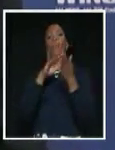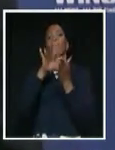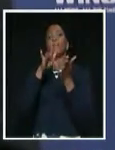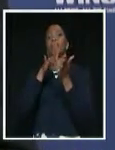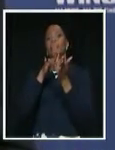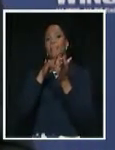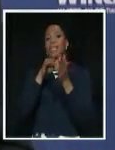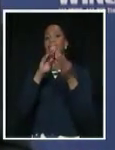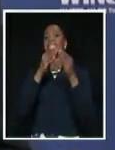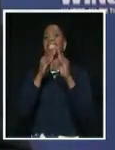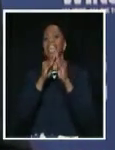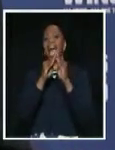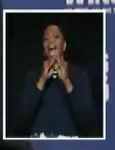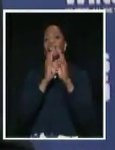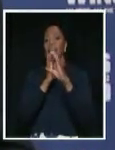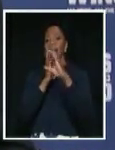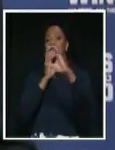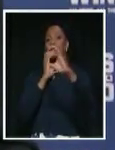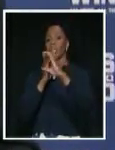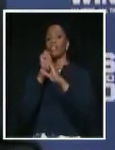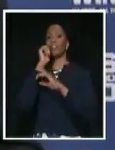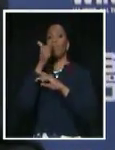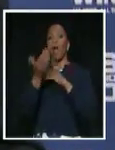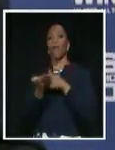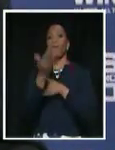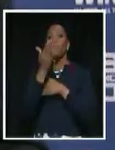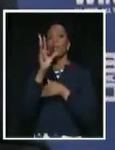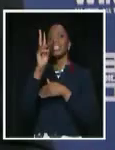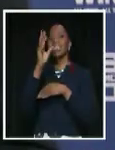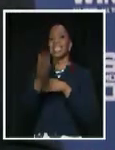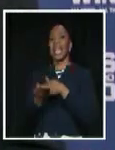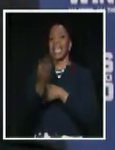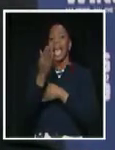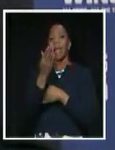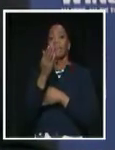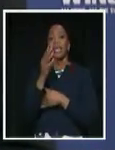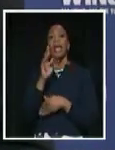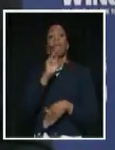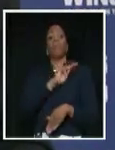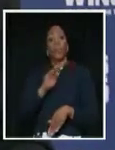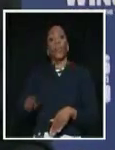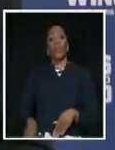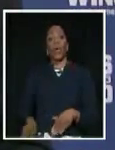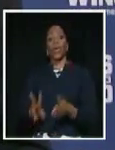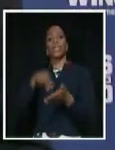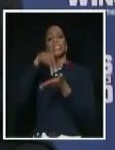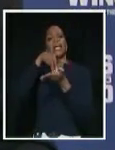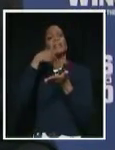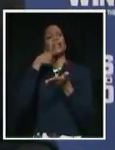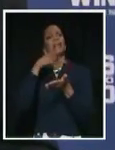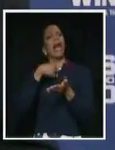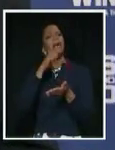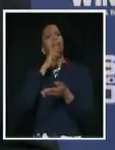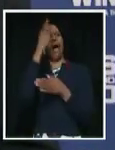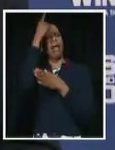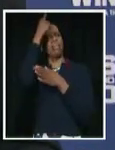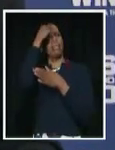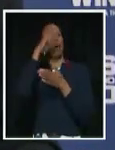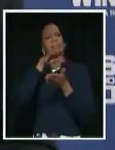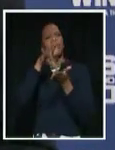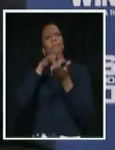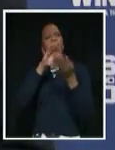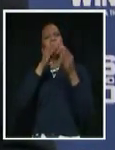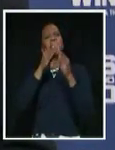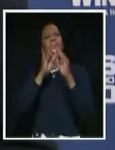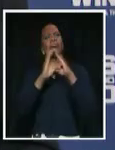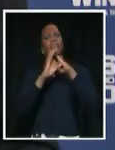tomorrow morning at 6 a.m. Mike Bloomberg gets up, and he makes a statement that I don't think the Midtown Tunnel will open up for weeks on